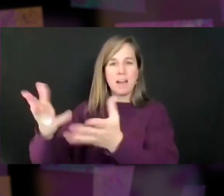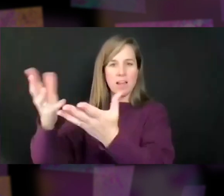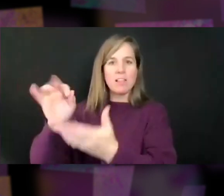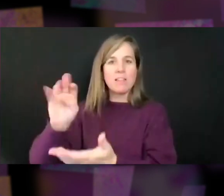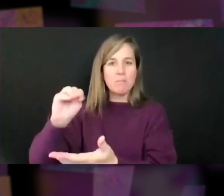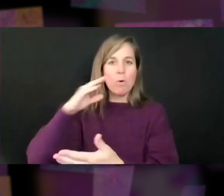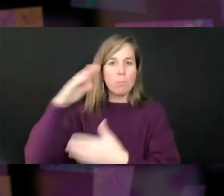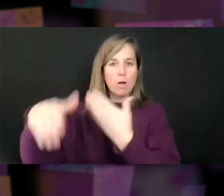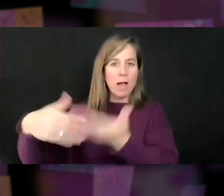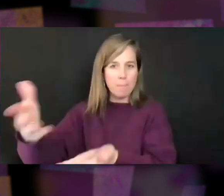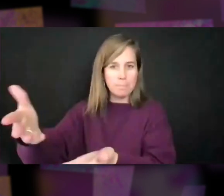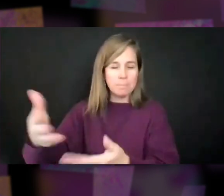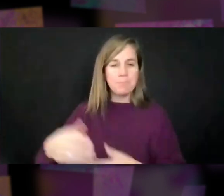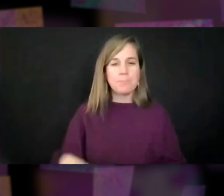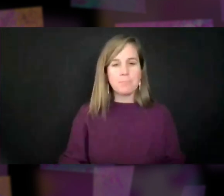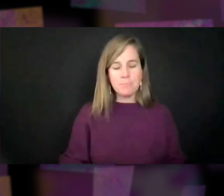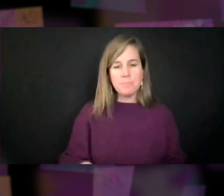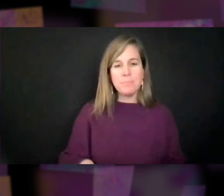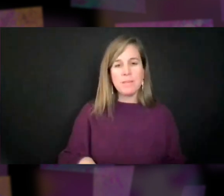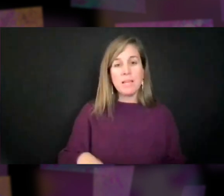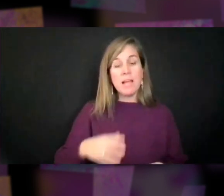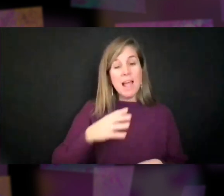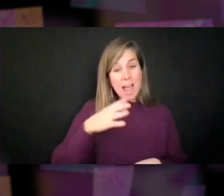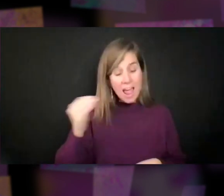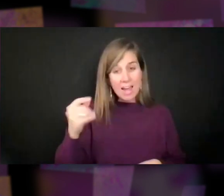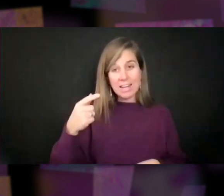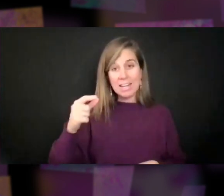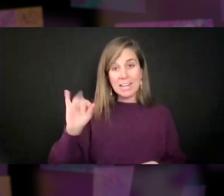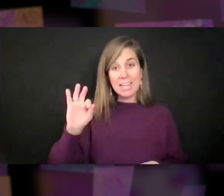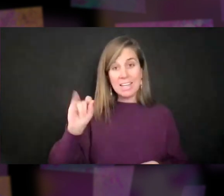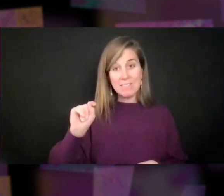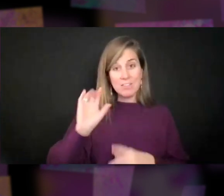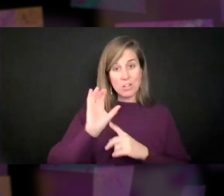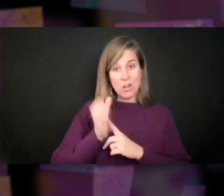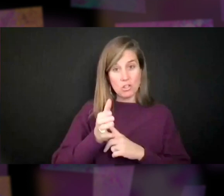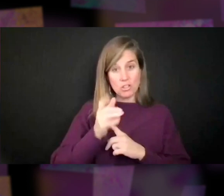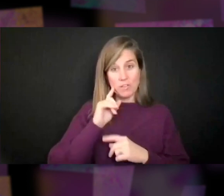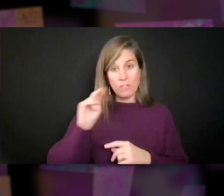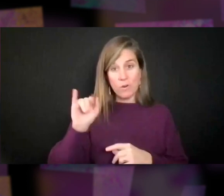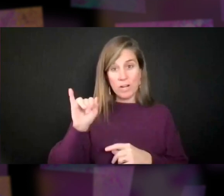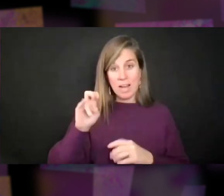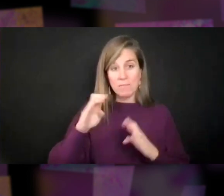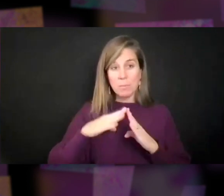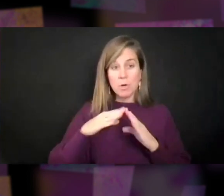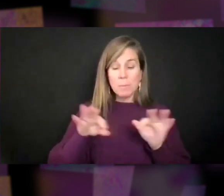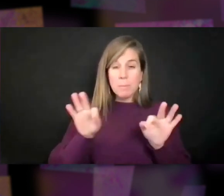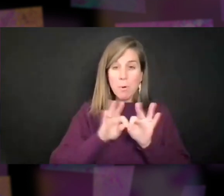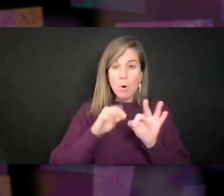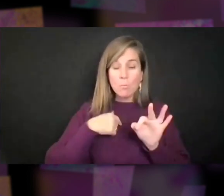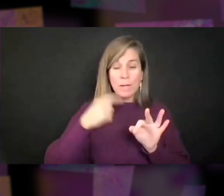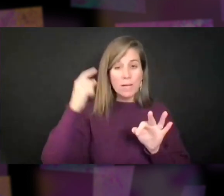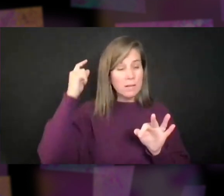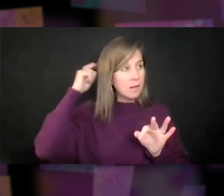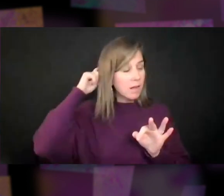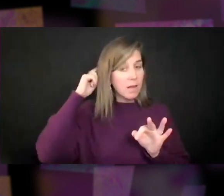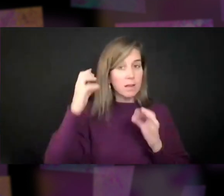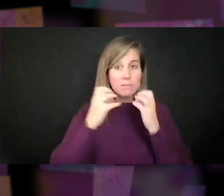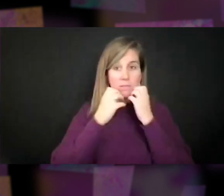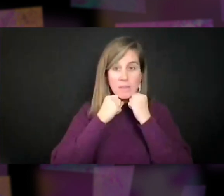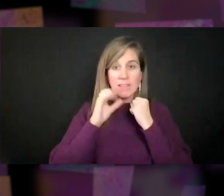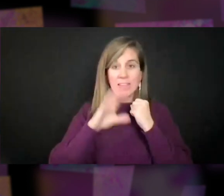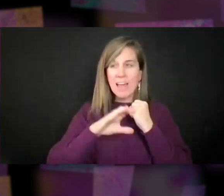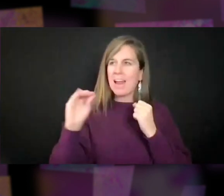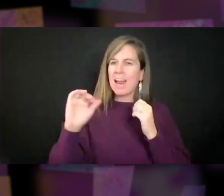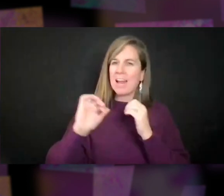Acknowledging the importance of gifting culture in Native communities, you know, it's so, so critical to integrate that in and to think about how